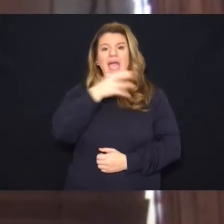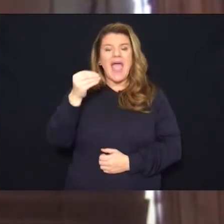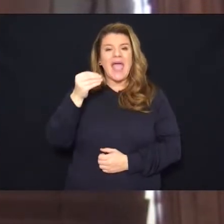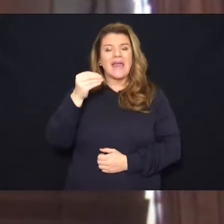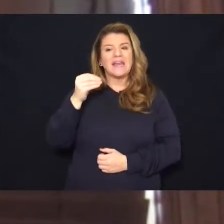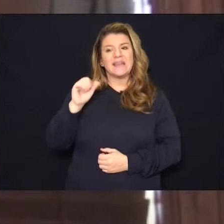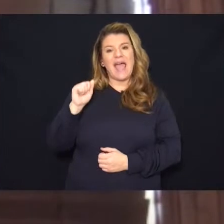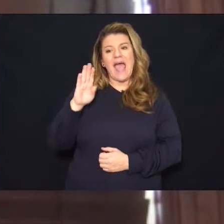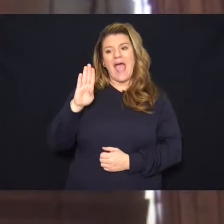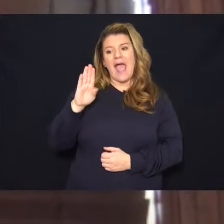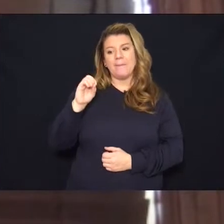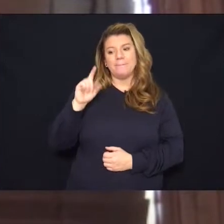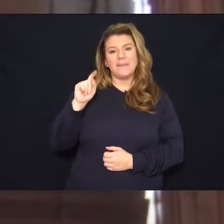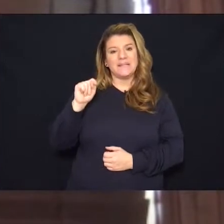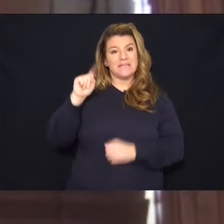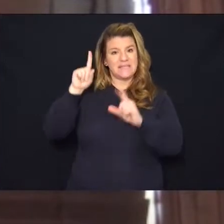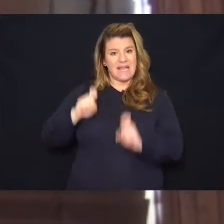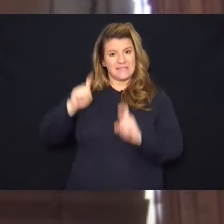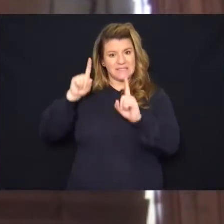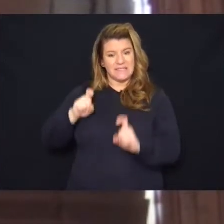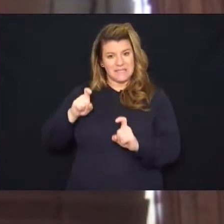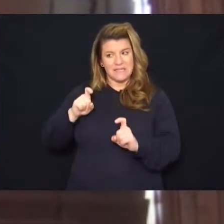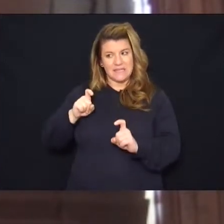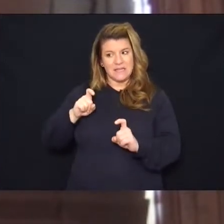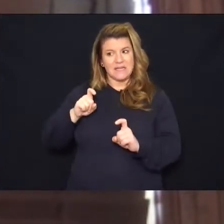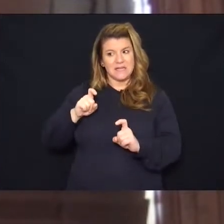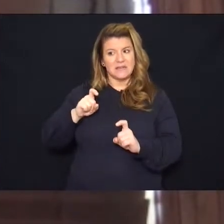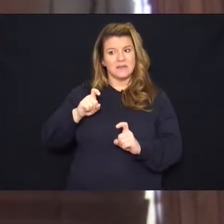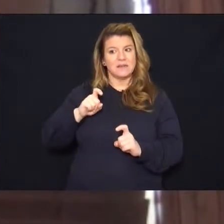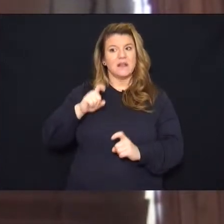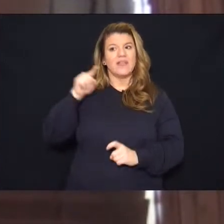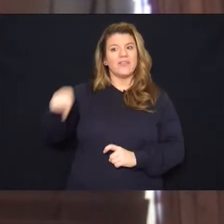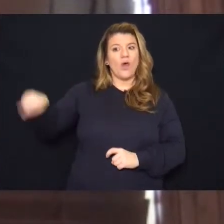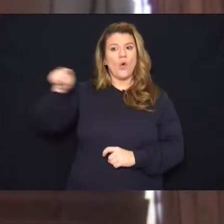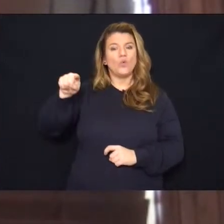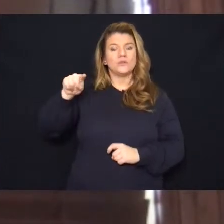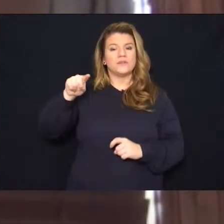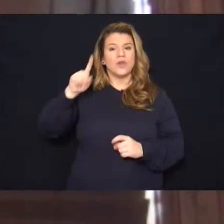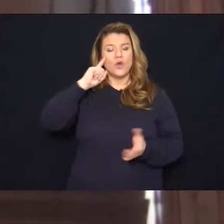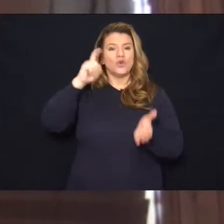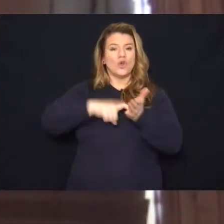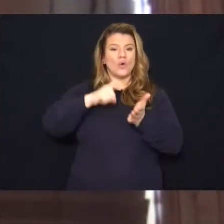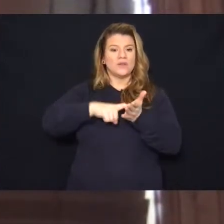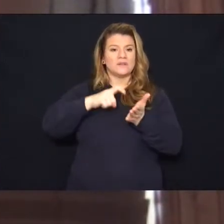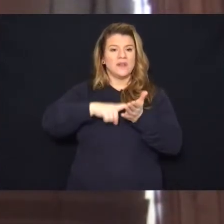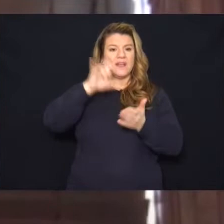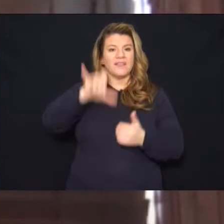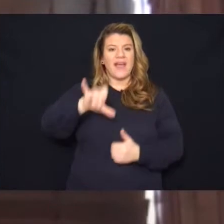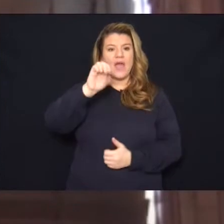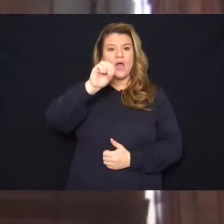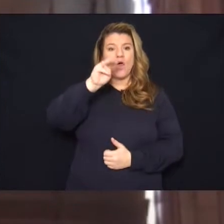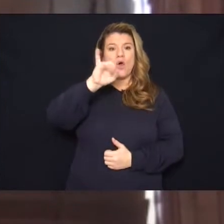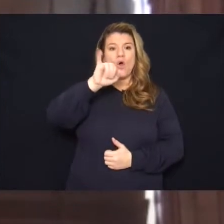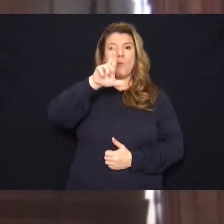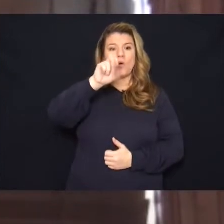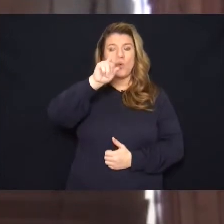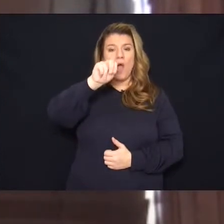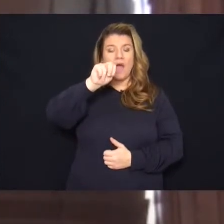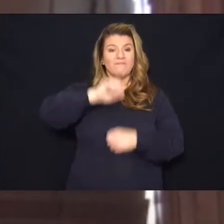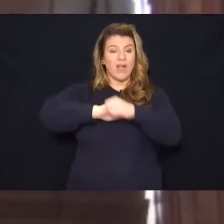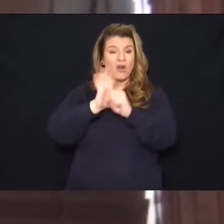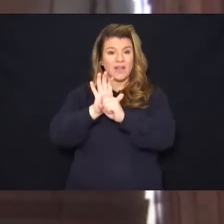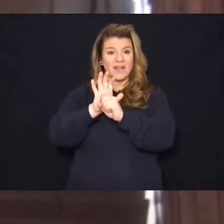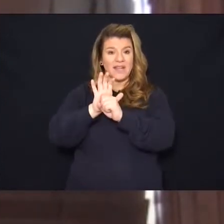Abbott test and the Quidel test do both recognize the Omicron variant,